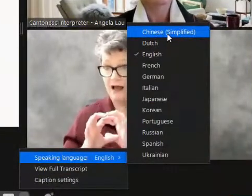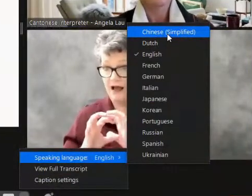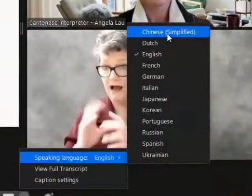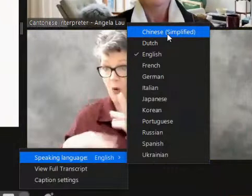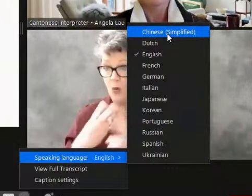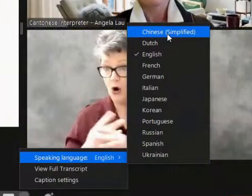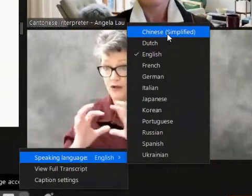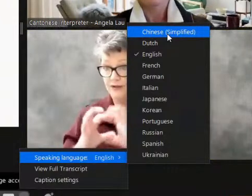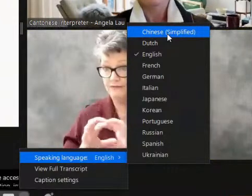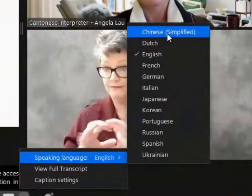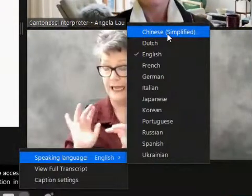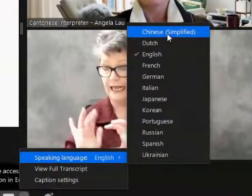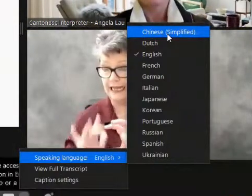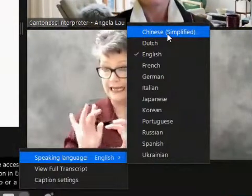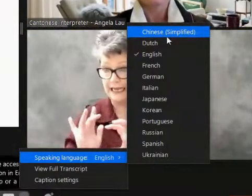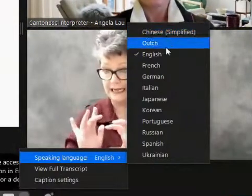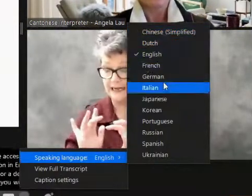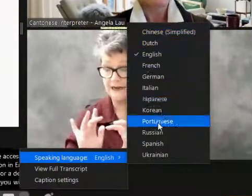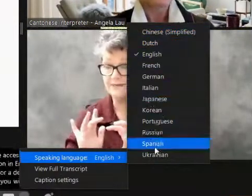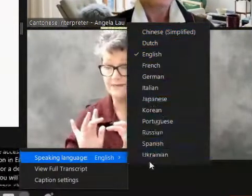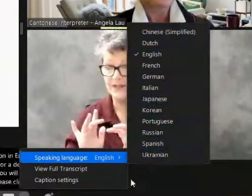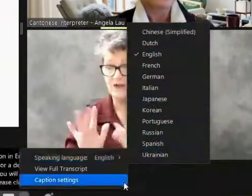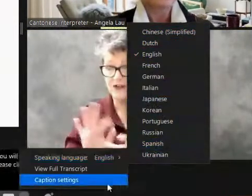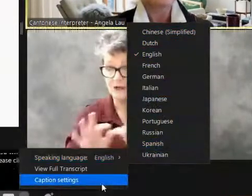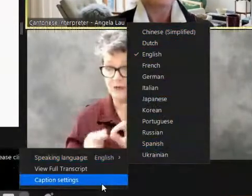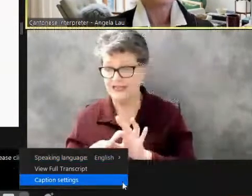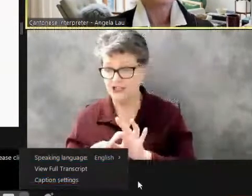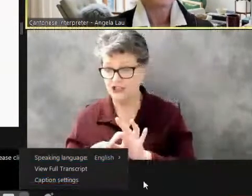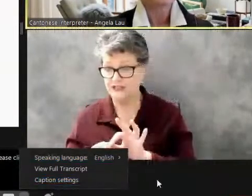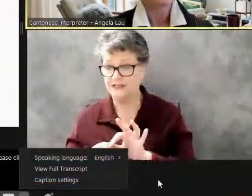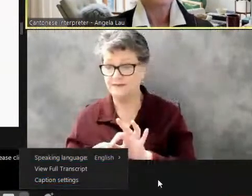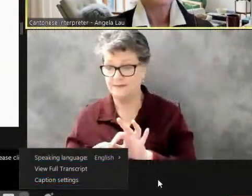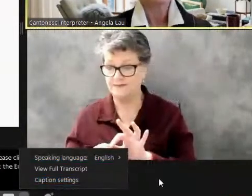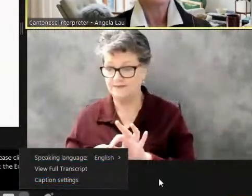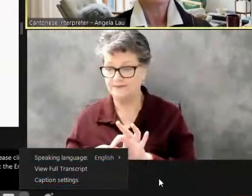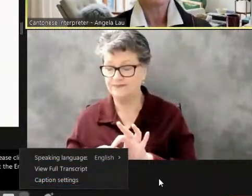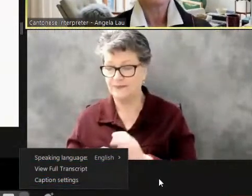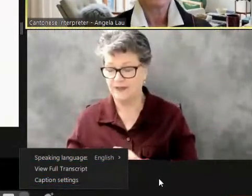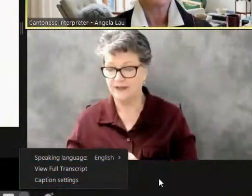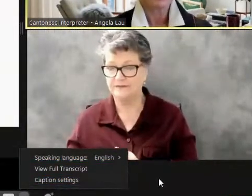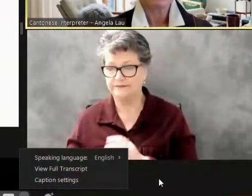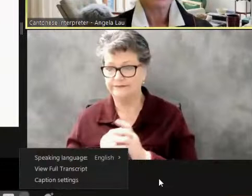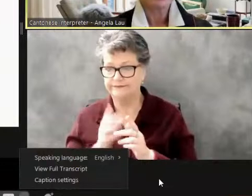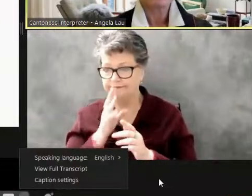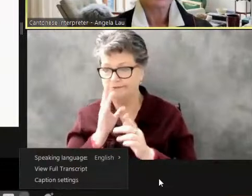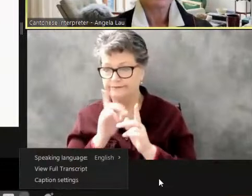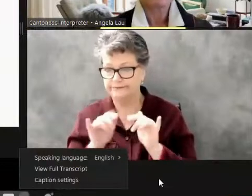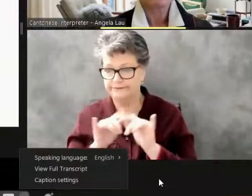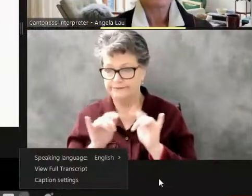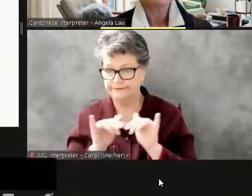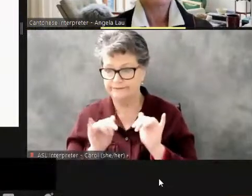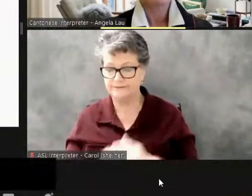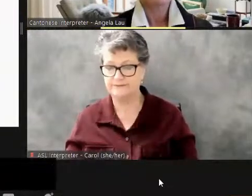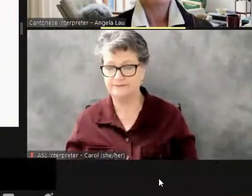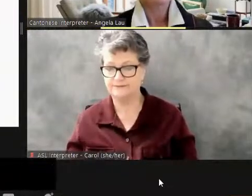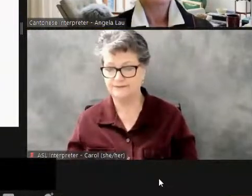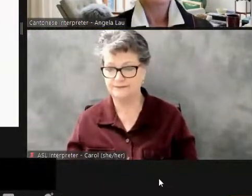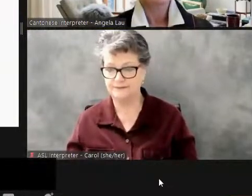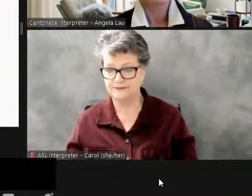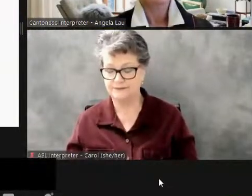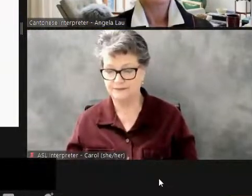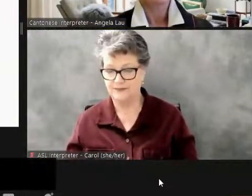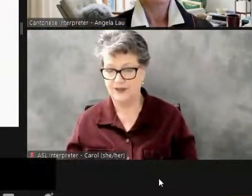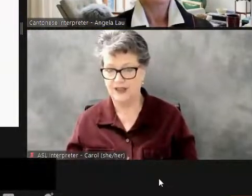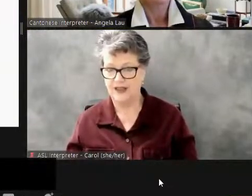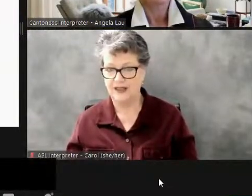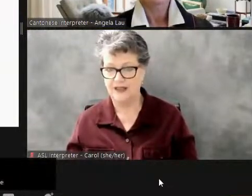Please click on the globe icon that says interpretation and select English. If you're on an iPad or a